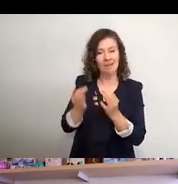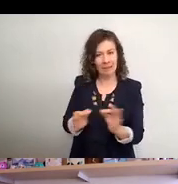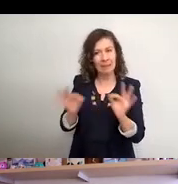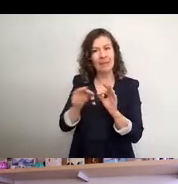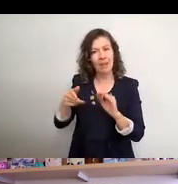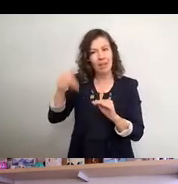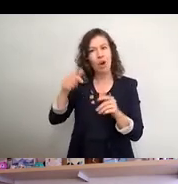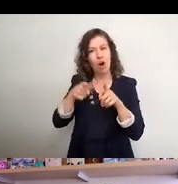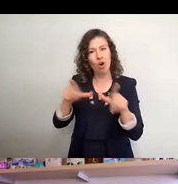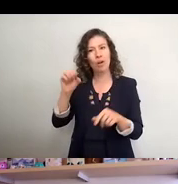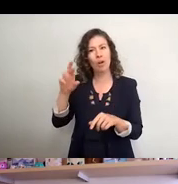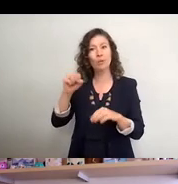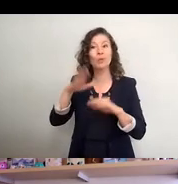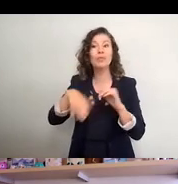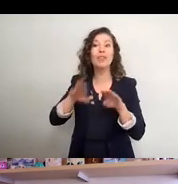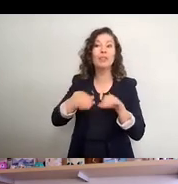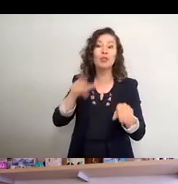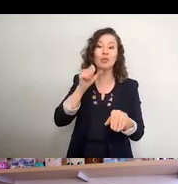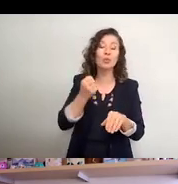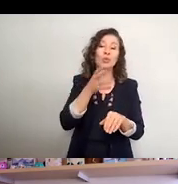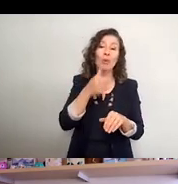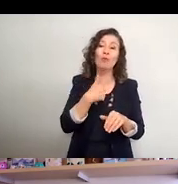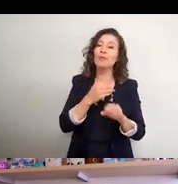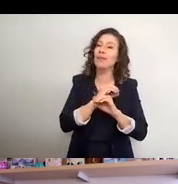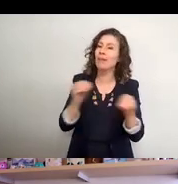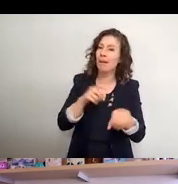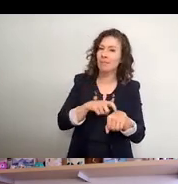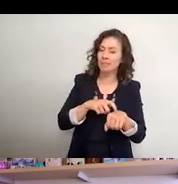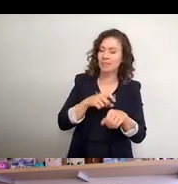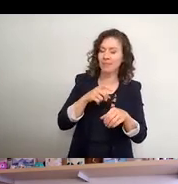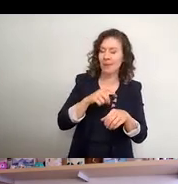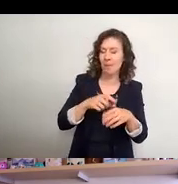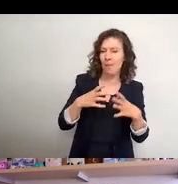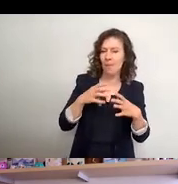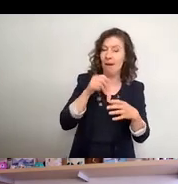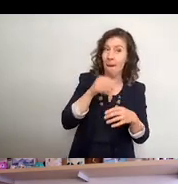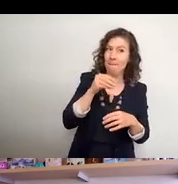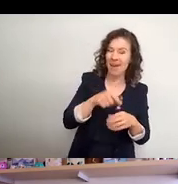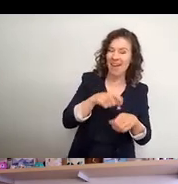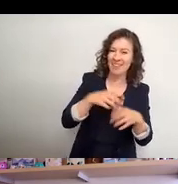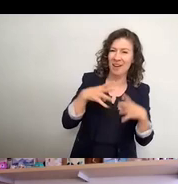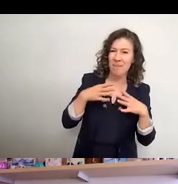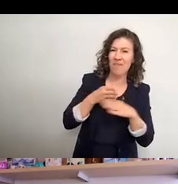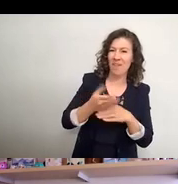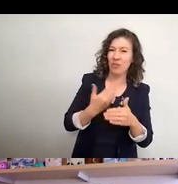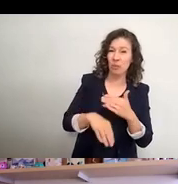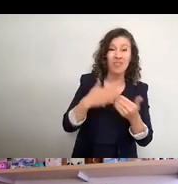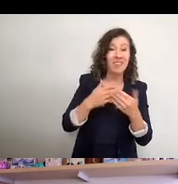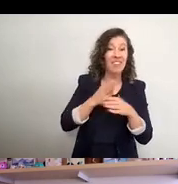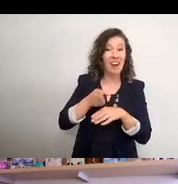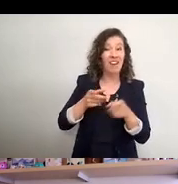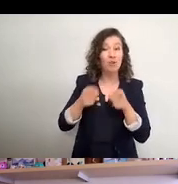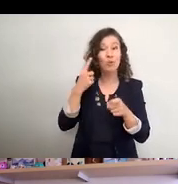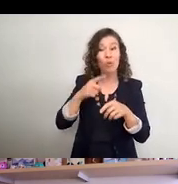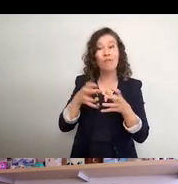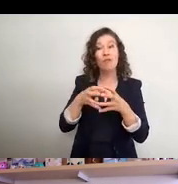than children whose mothers had unpaid time off after giving birth. And this held even after controlling for the length of time